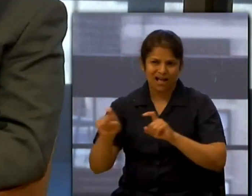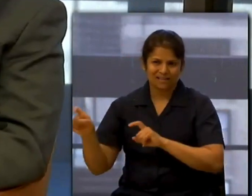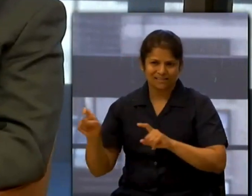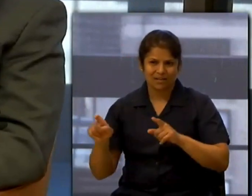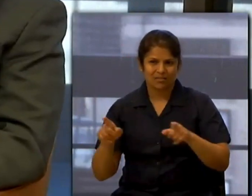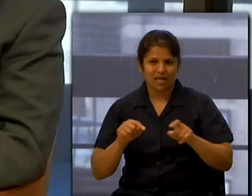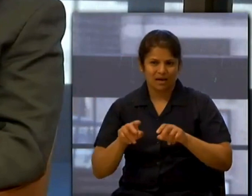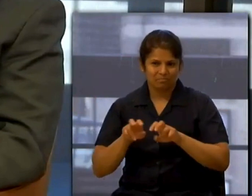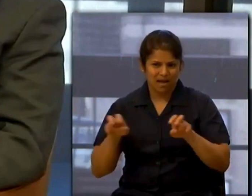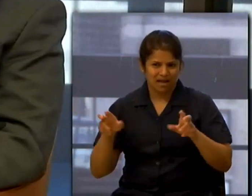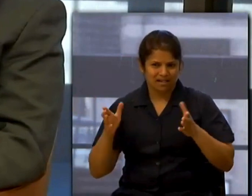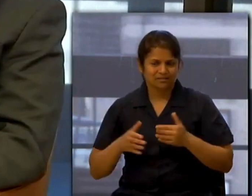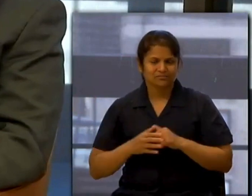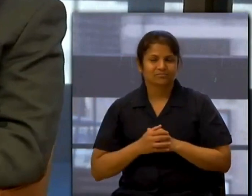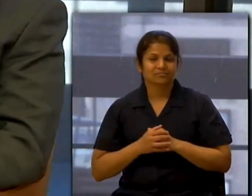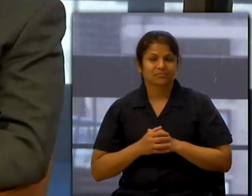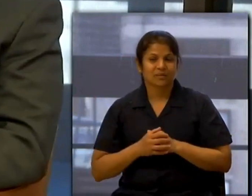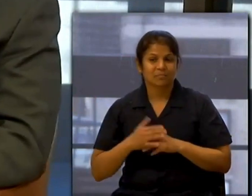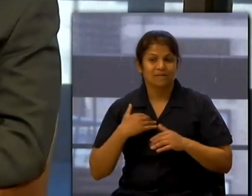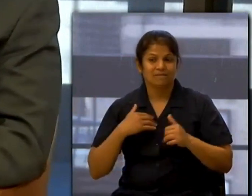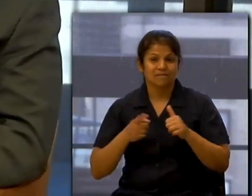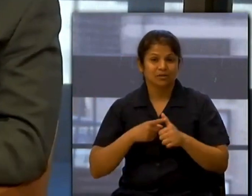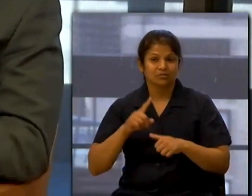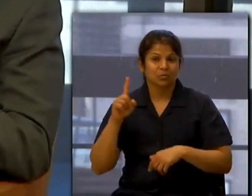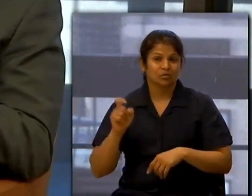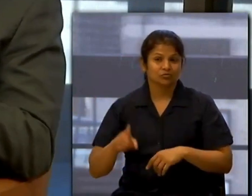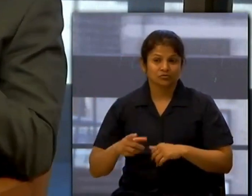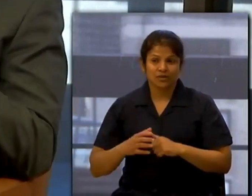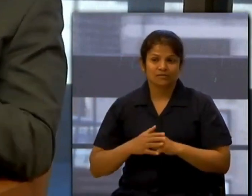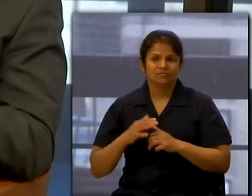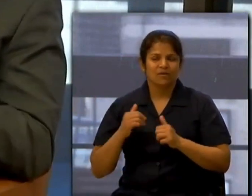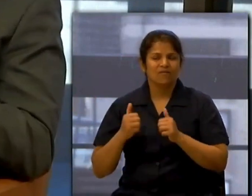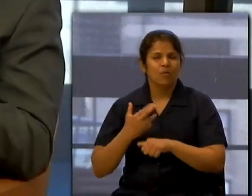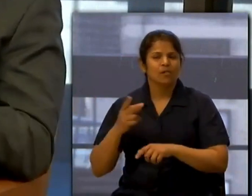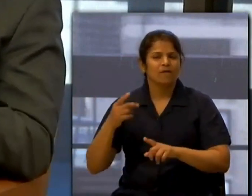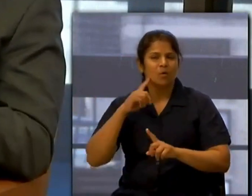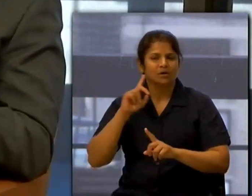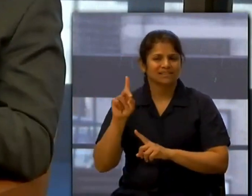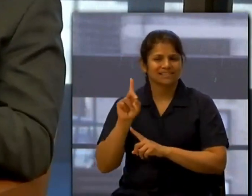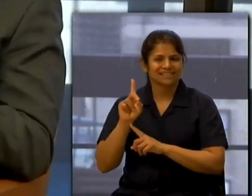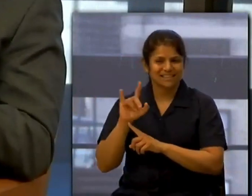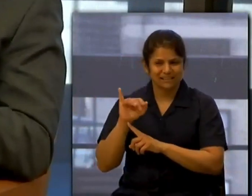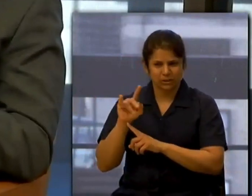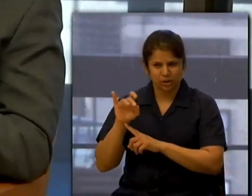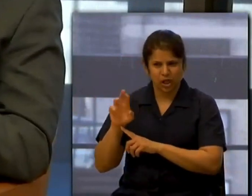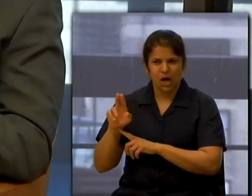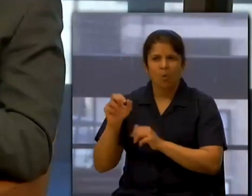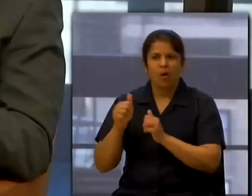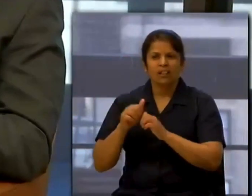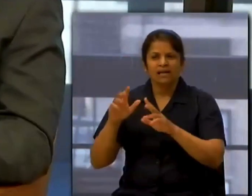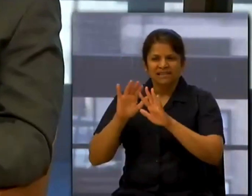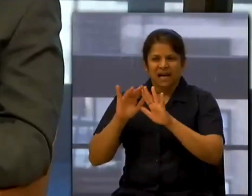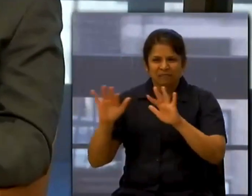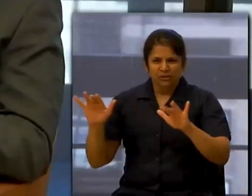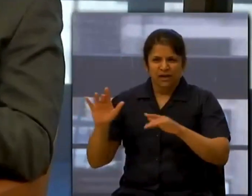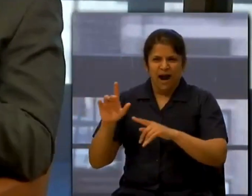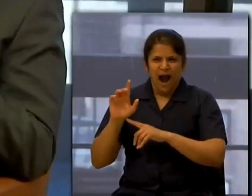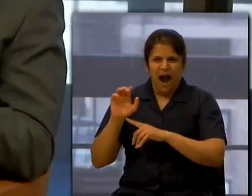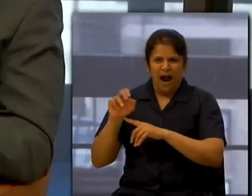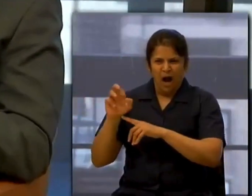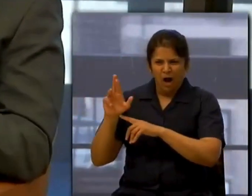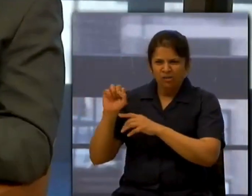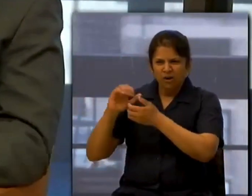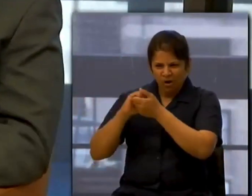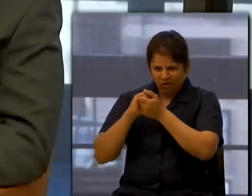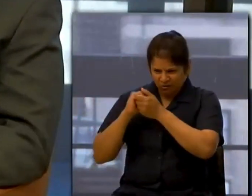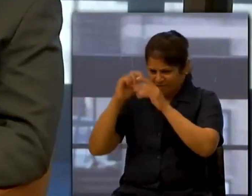to direct a follow-up question to Didier. And the Diverse Elders Coalition's focus is not exclusively, but substantially